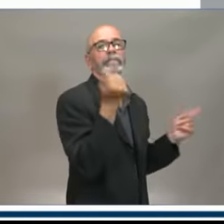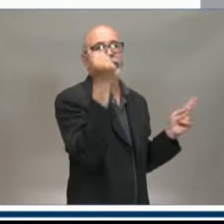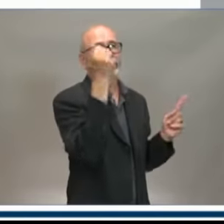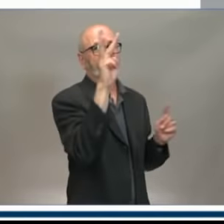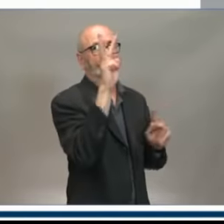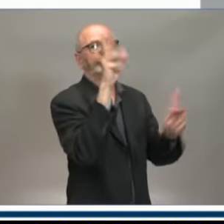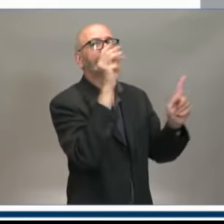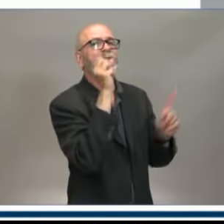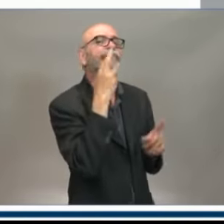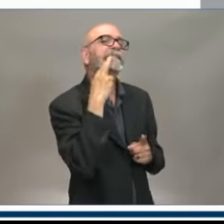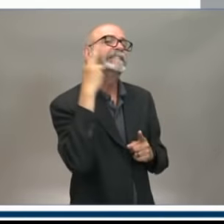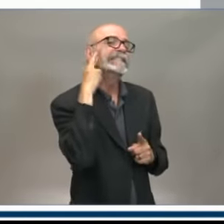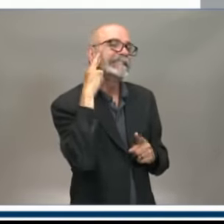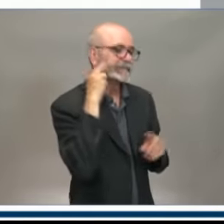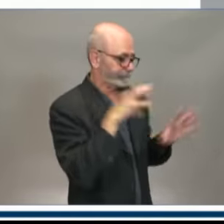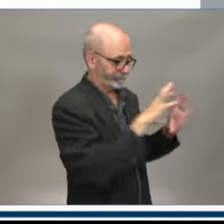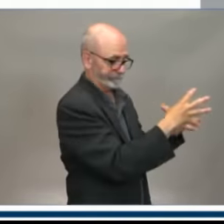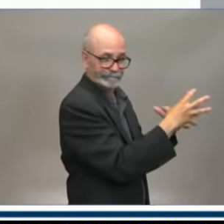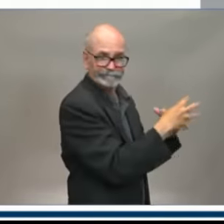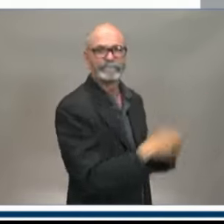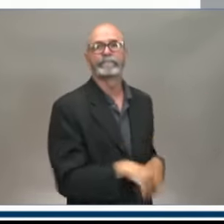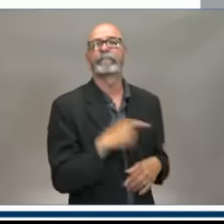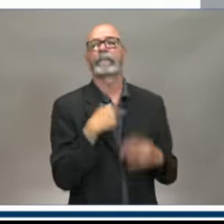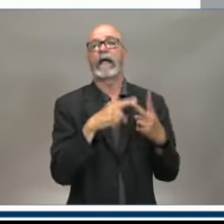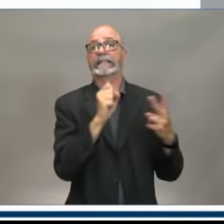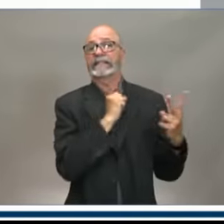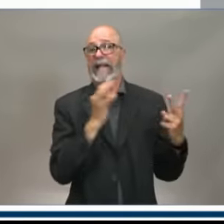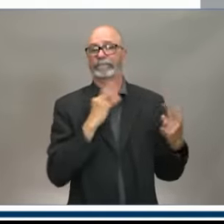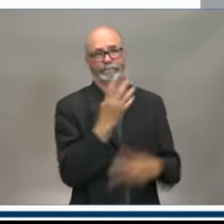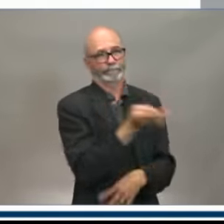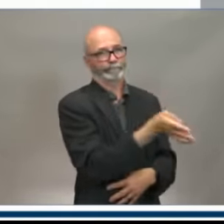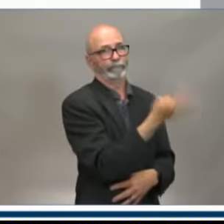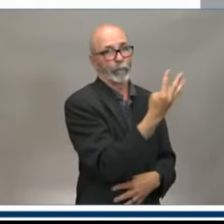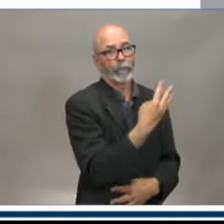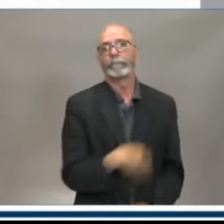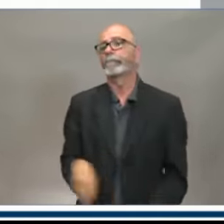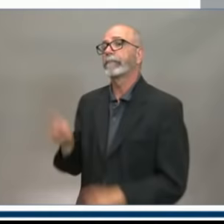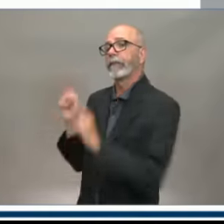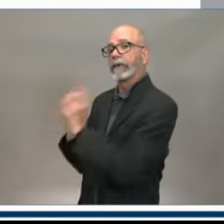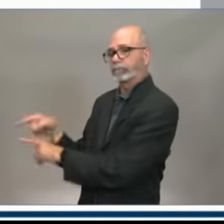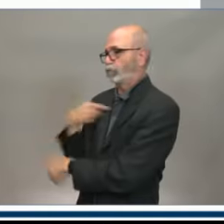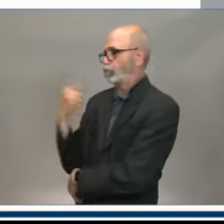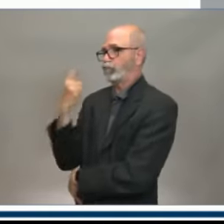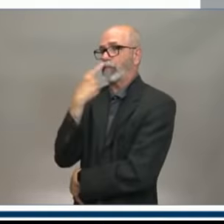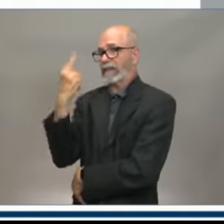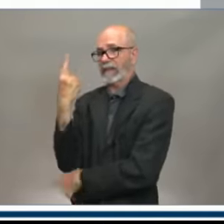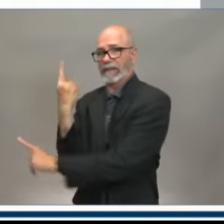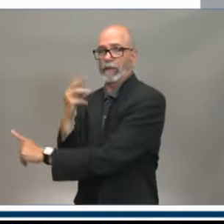staff, and the other facility has a single resident who is still considered an active case.